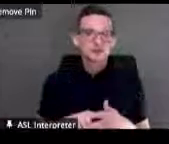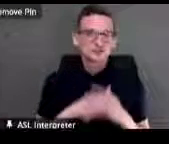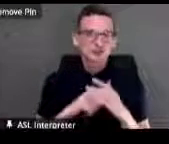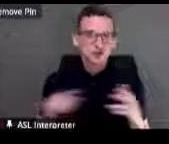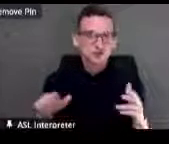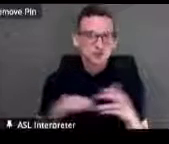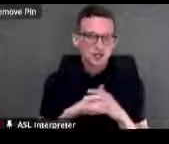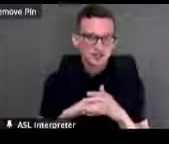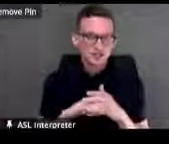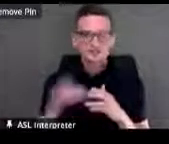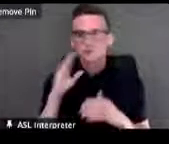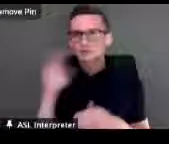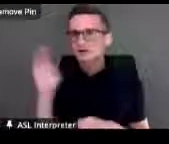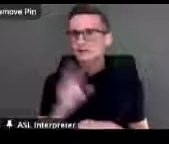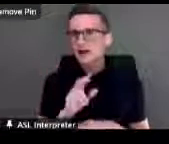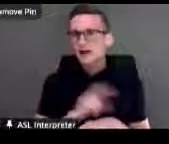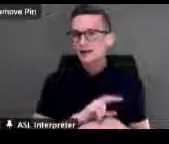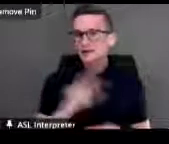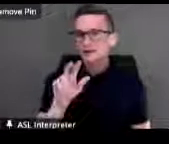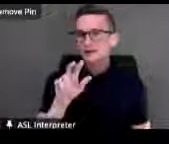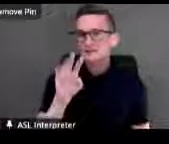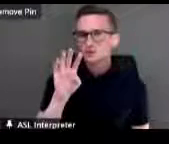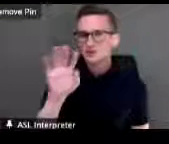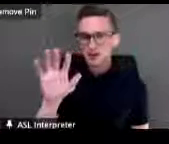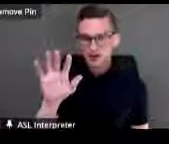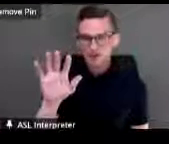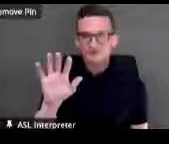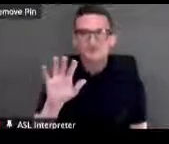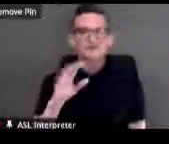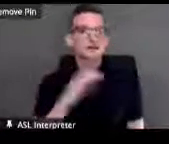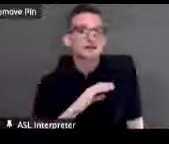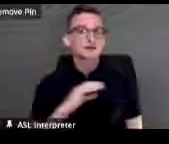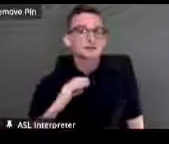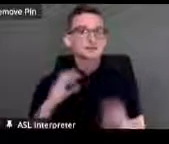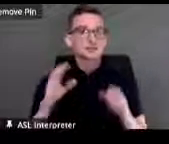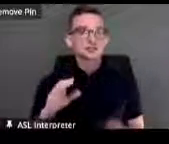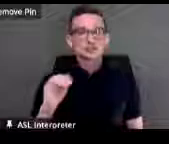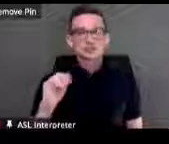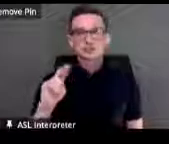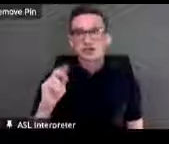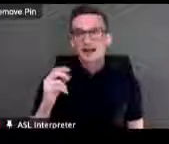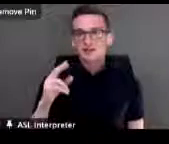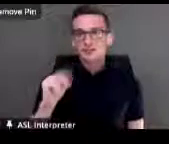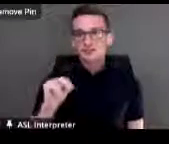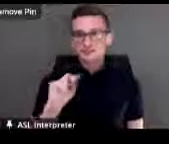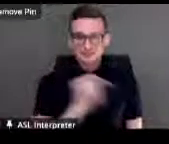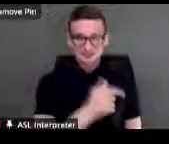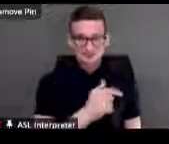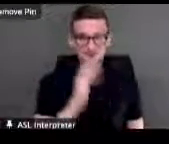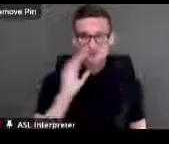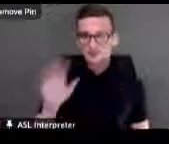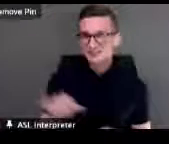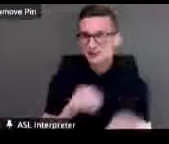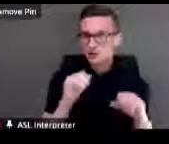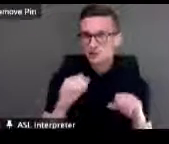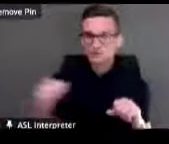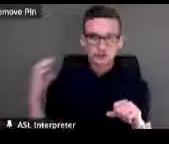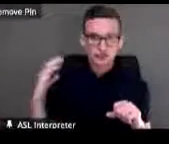take our break. We'll be back at 3:45, at which time Commissioner Anderson will be taking over as the chair for that second